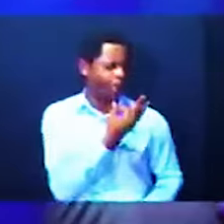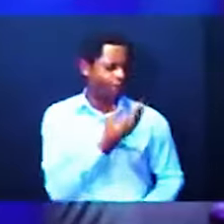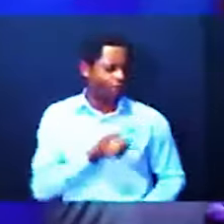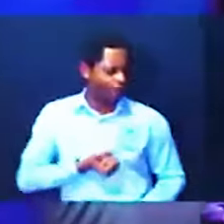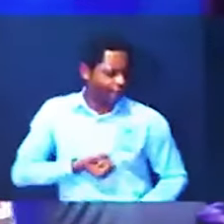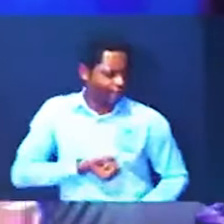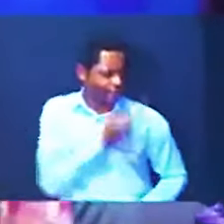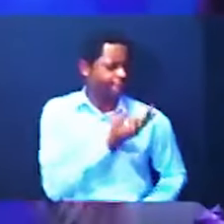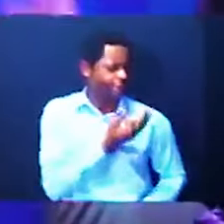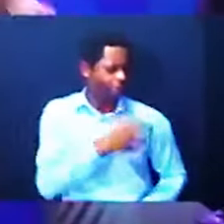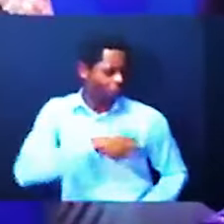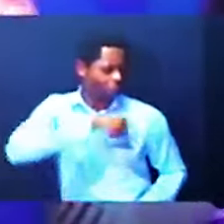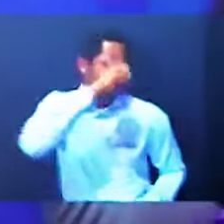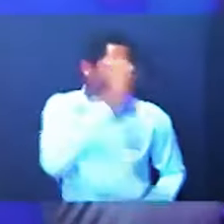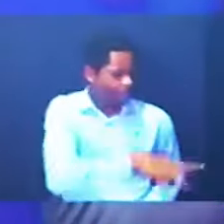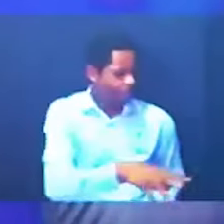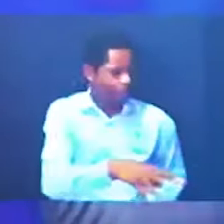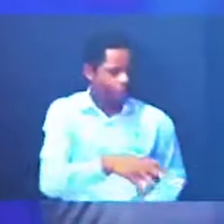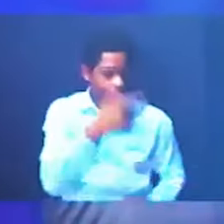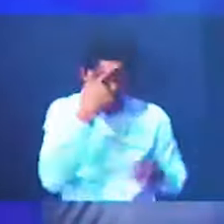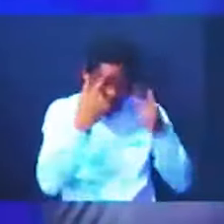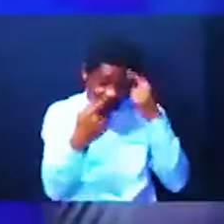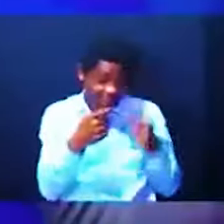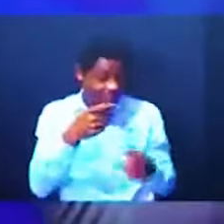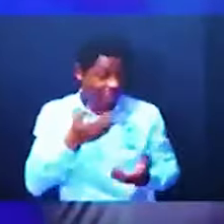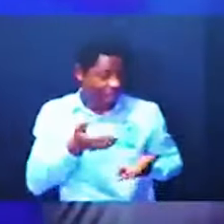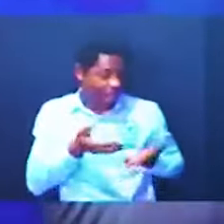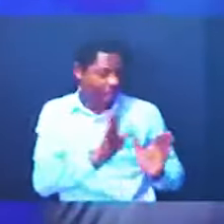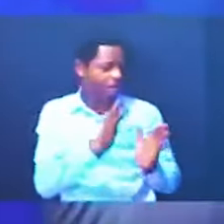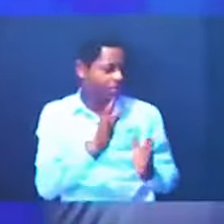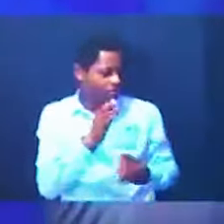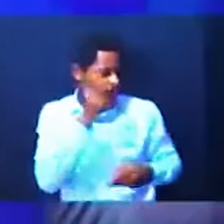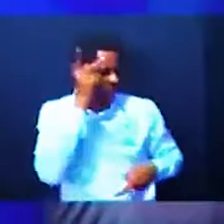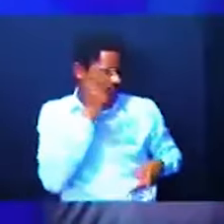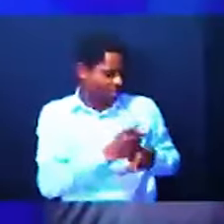take root in you, the devil will exploit it.